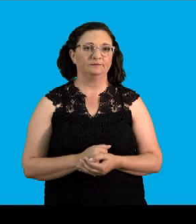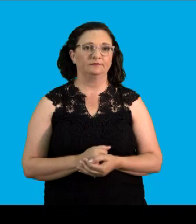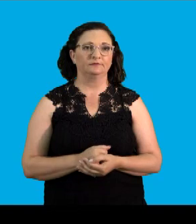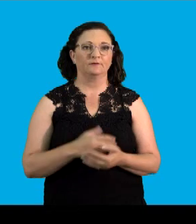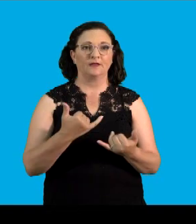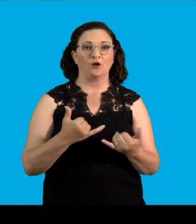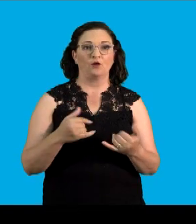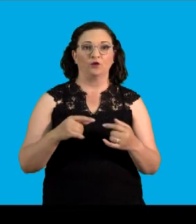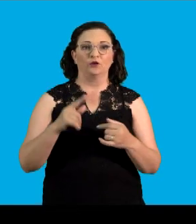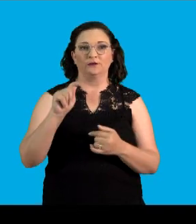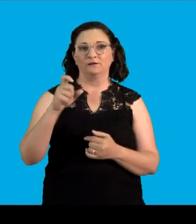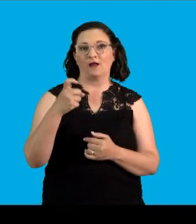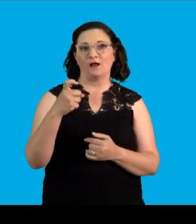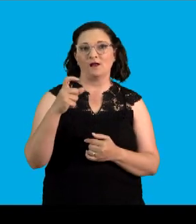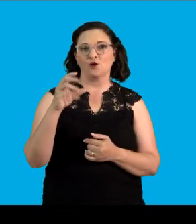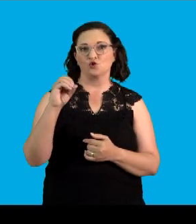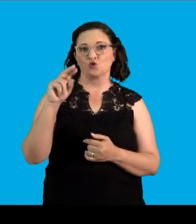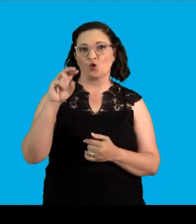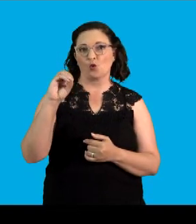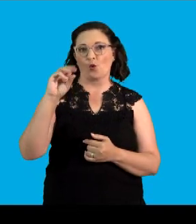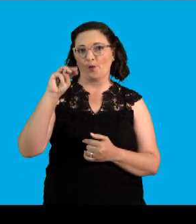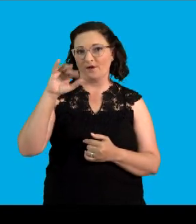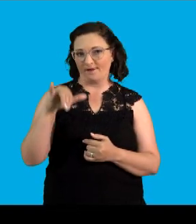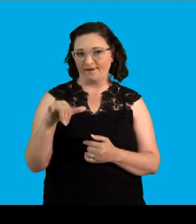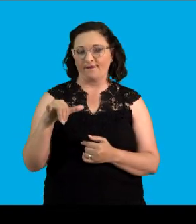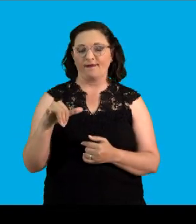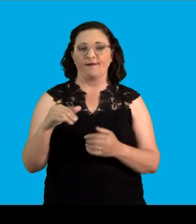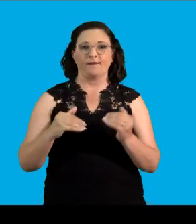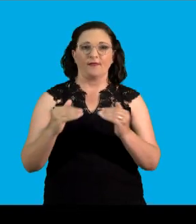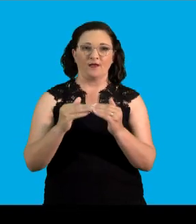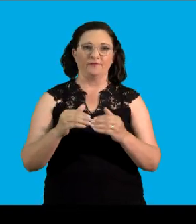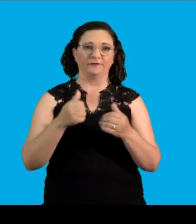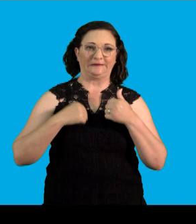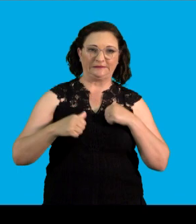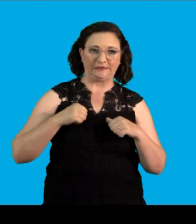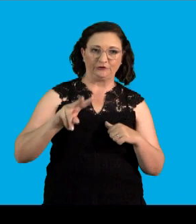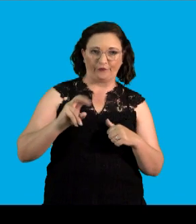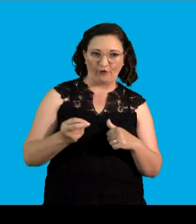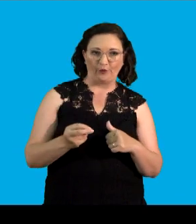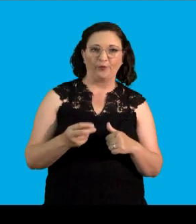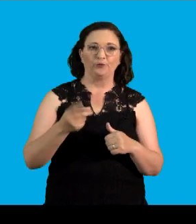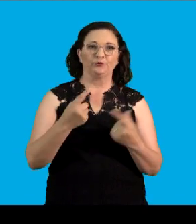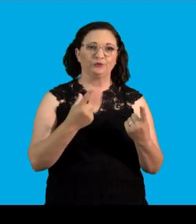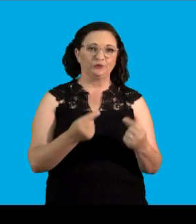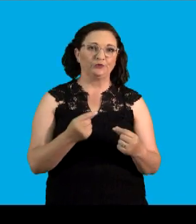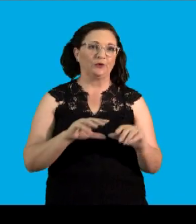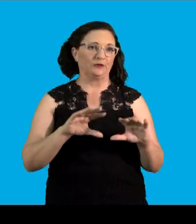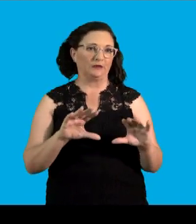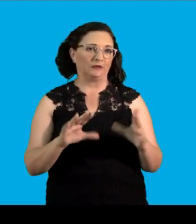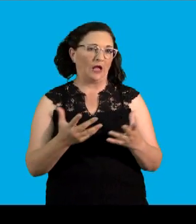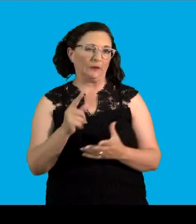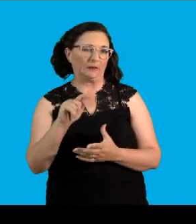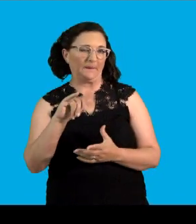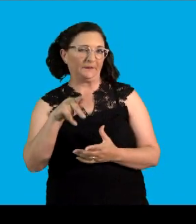at the taxonomy levels, the action verbs, and the general tips of answering your paper 2. As mentioned, that I'll be giving an approach on